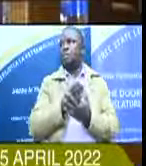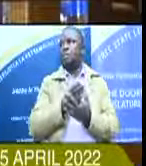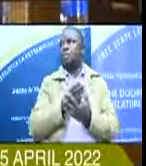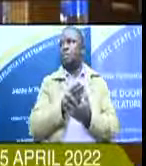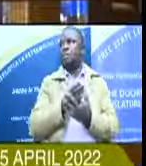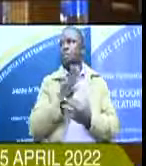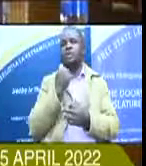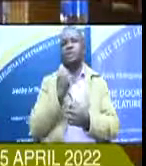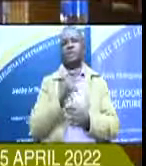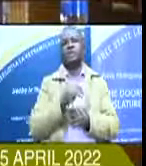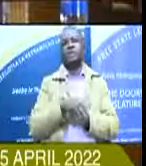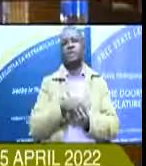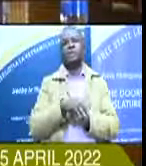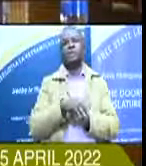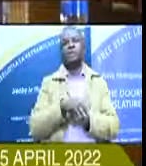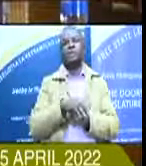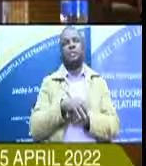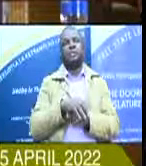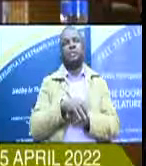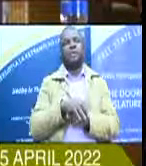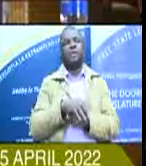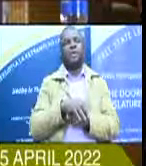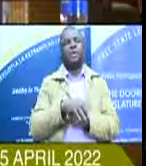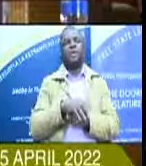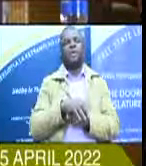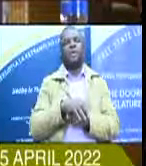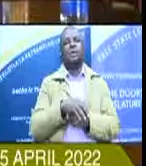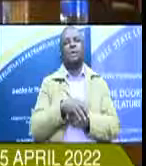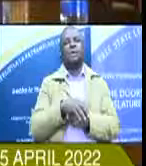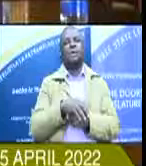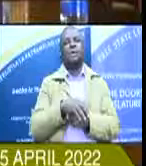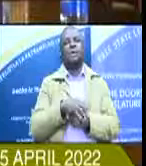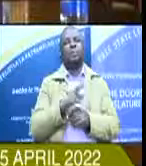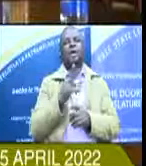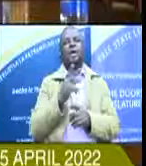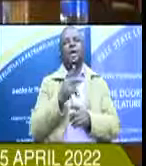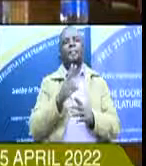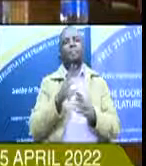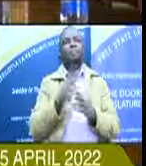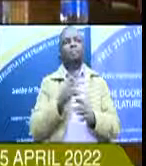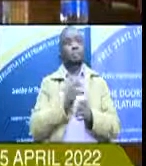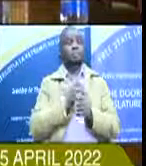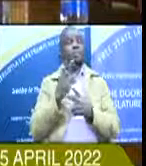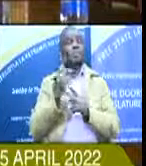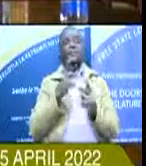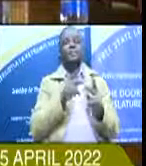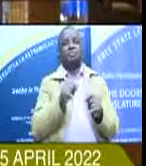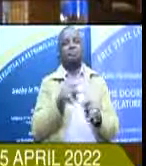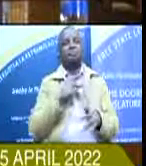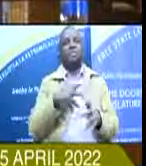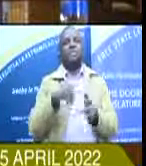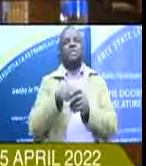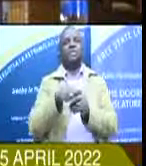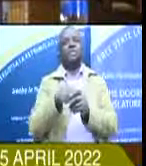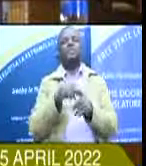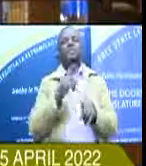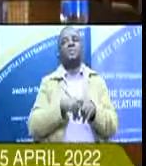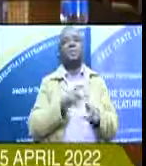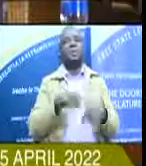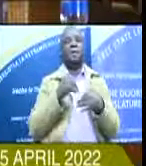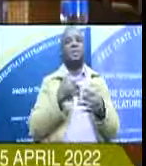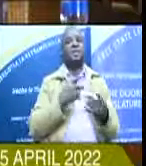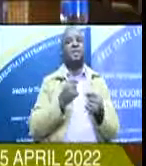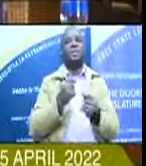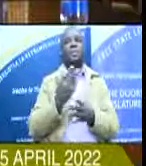Just a reminder to our guests that they should remain inactive and not participate in the proceedings of